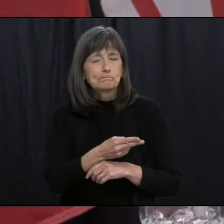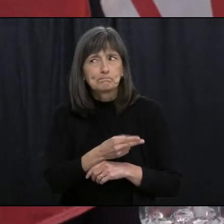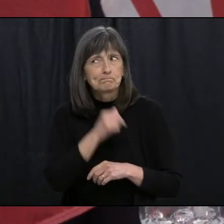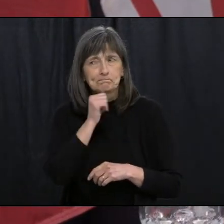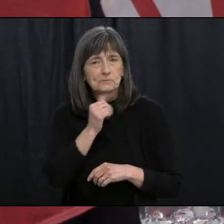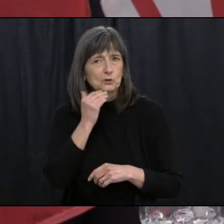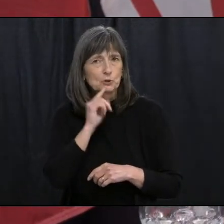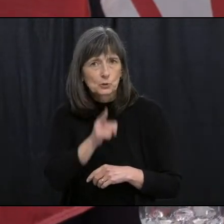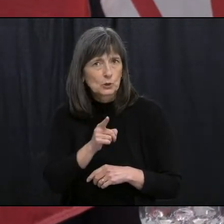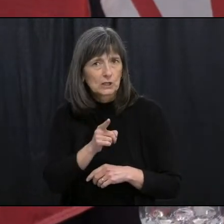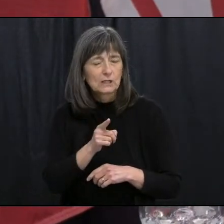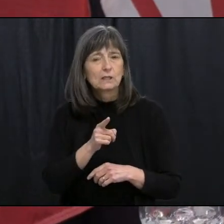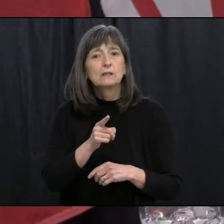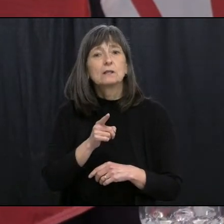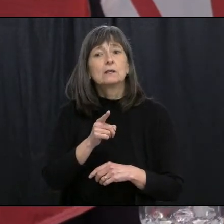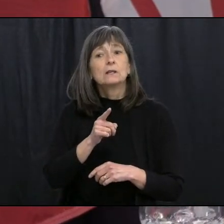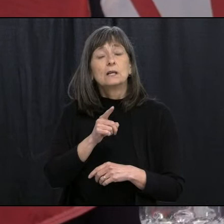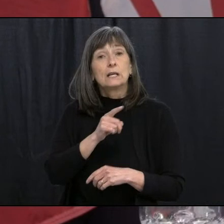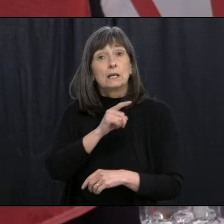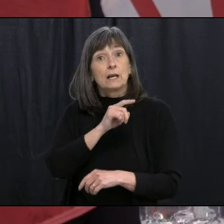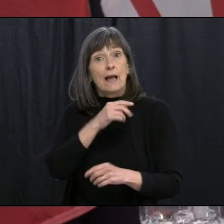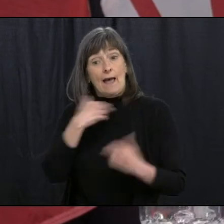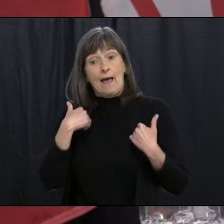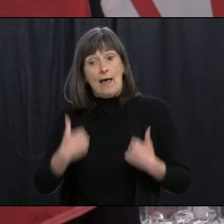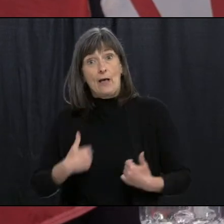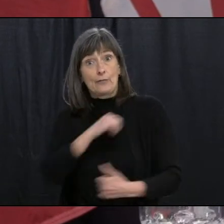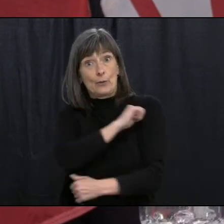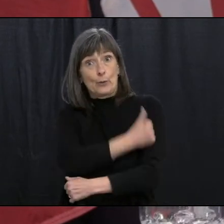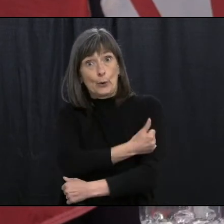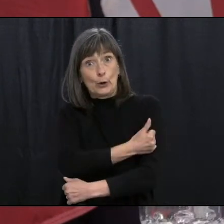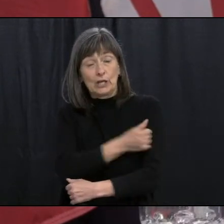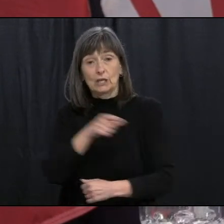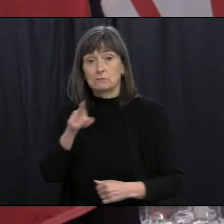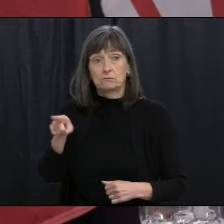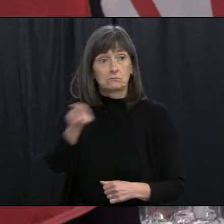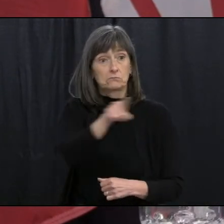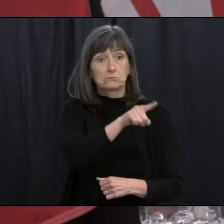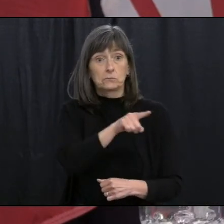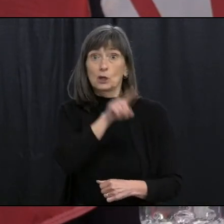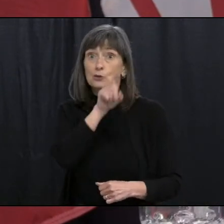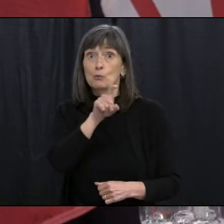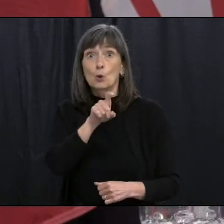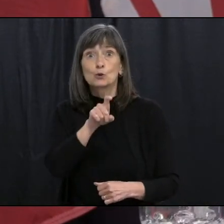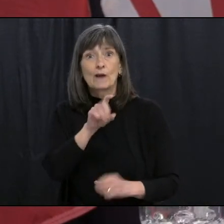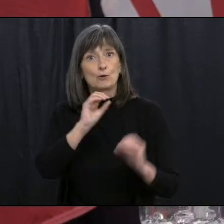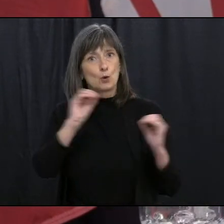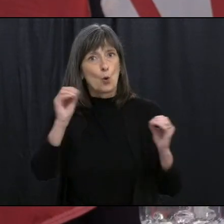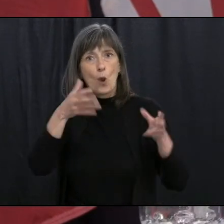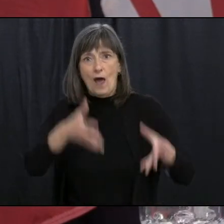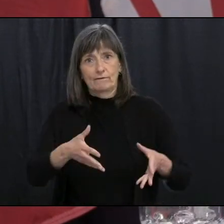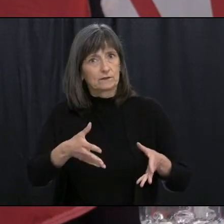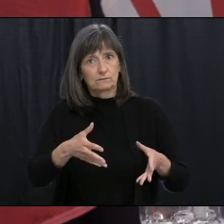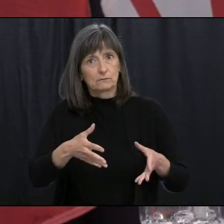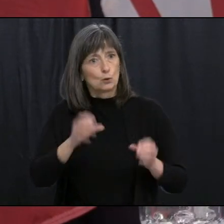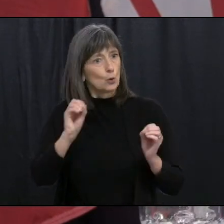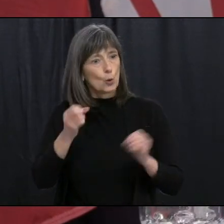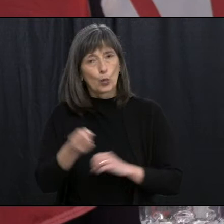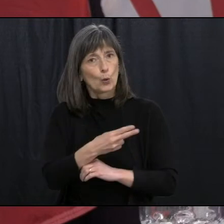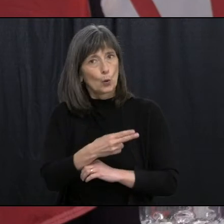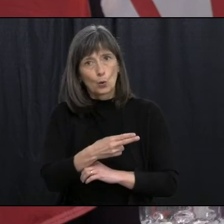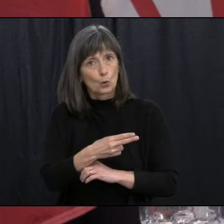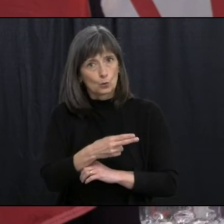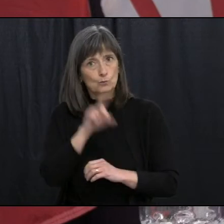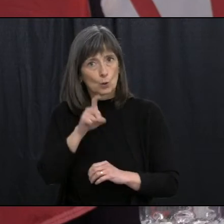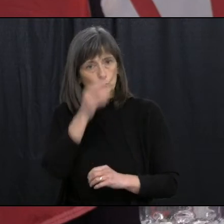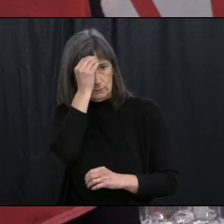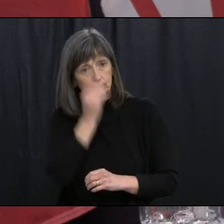health authorities were to bring back none, ideally, from those clinics. We are